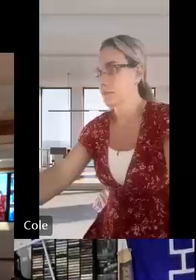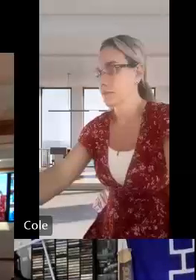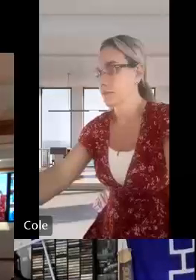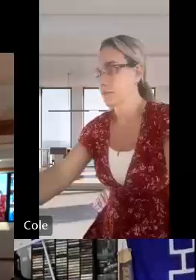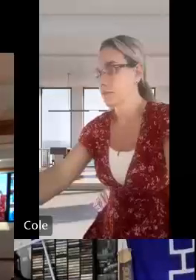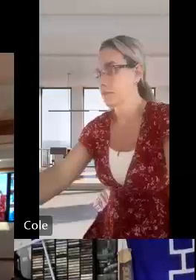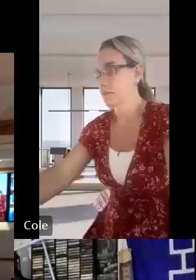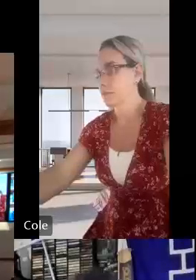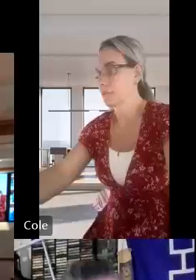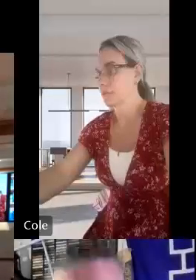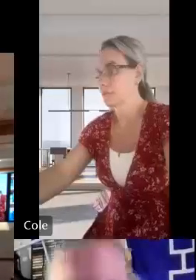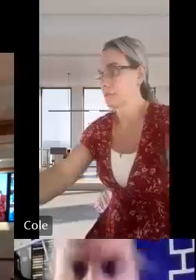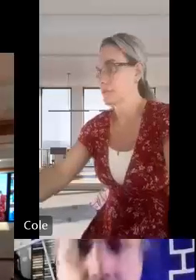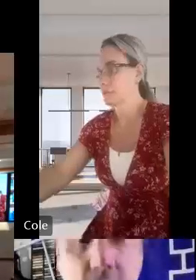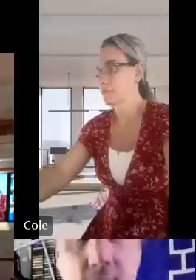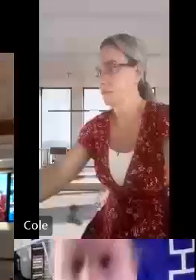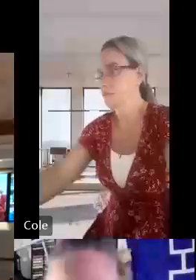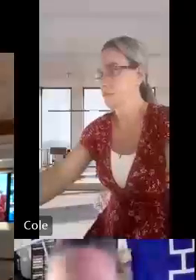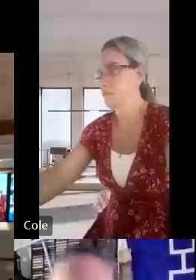Loving every minute of it.